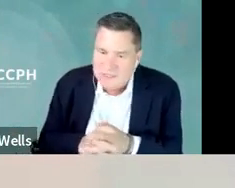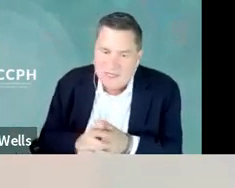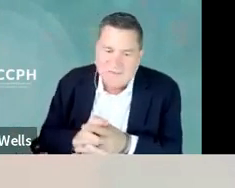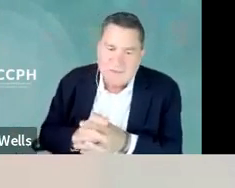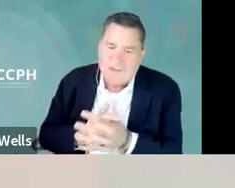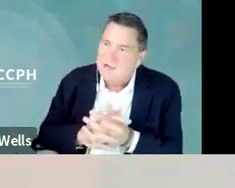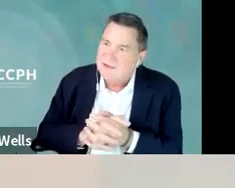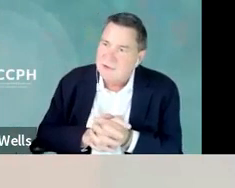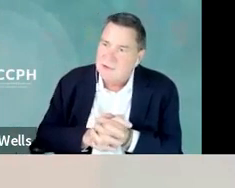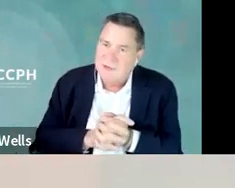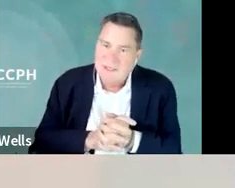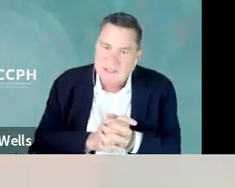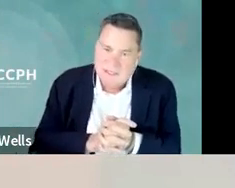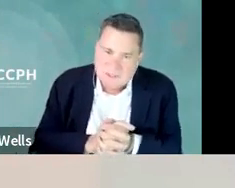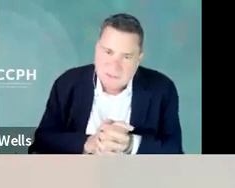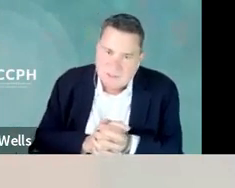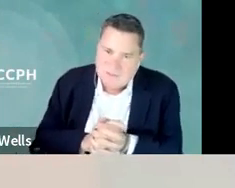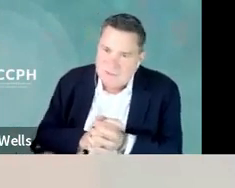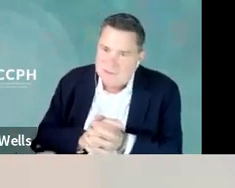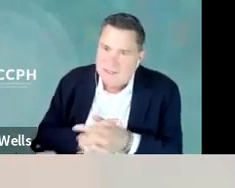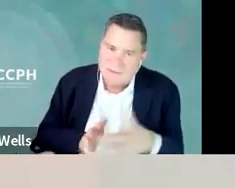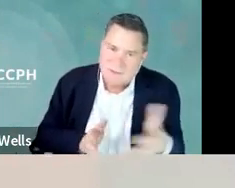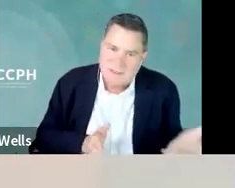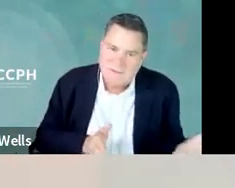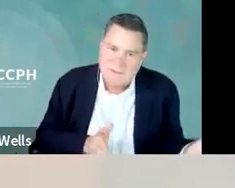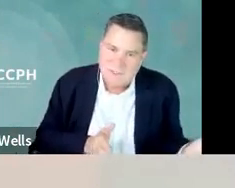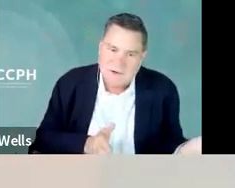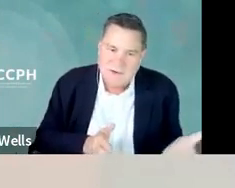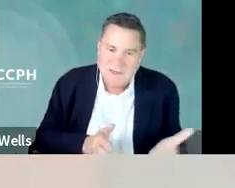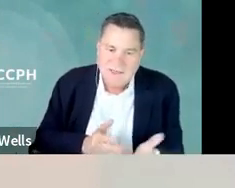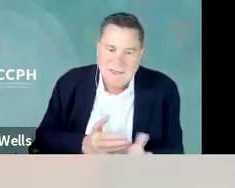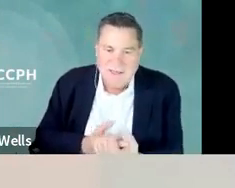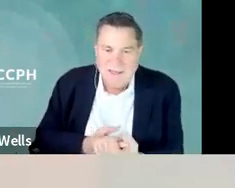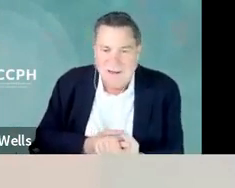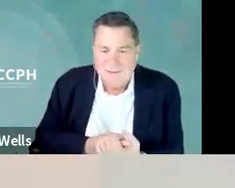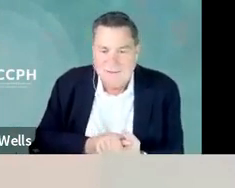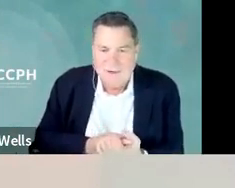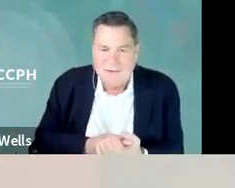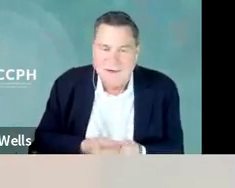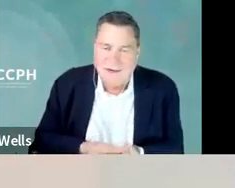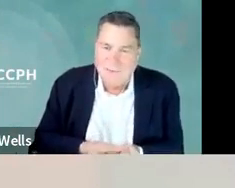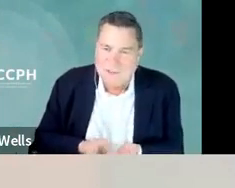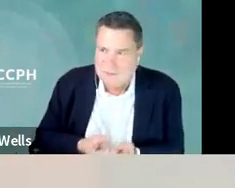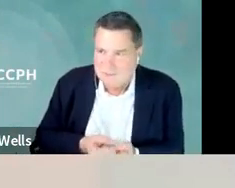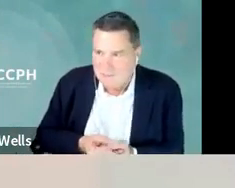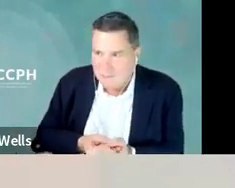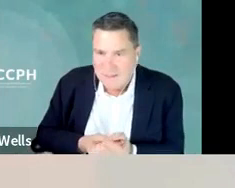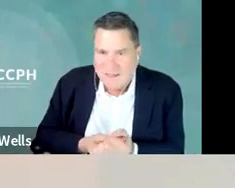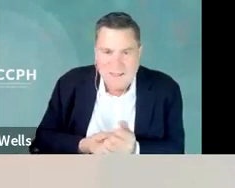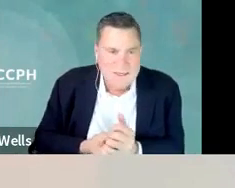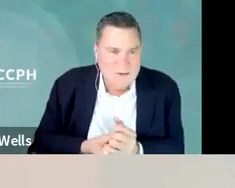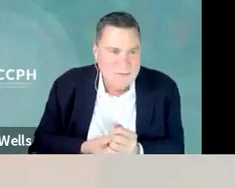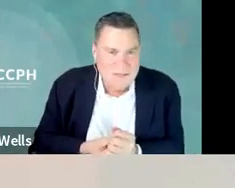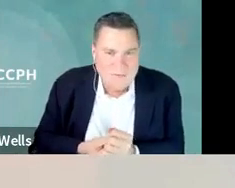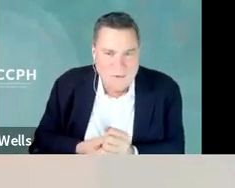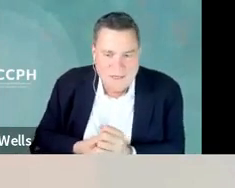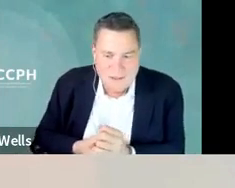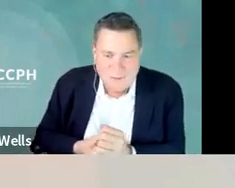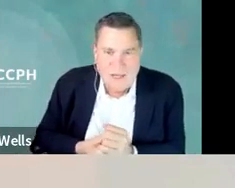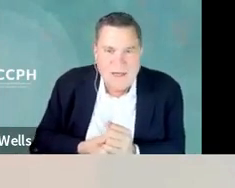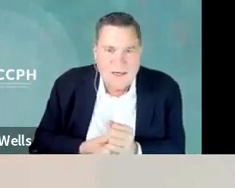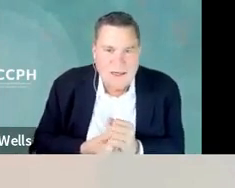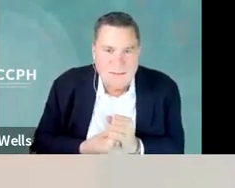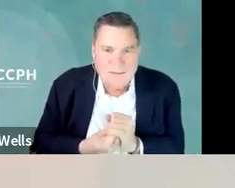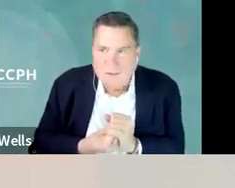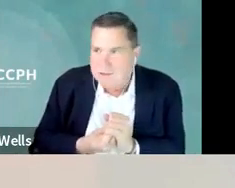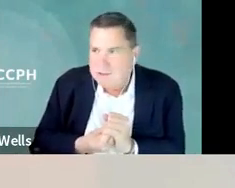institutions, and we have a 25-year history of doing that. On the left is our Director Al Richmond, who many of you may